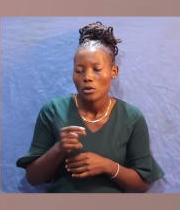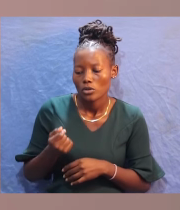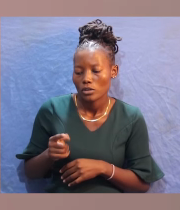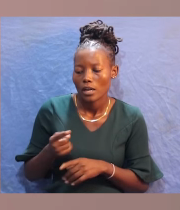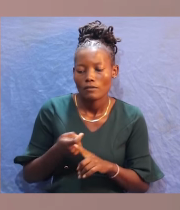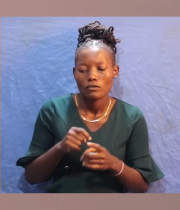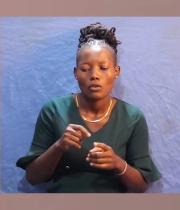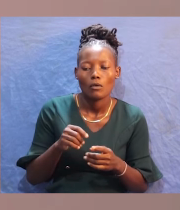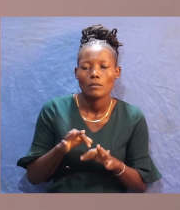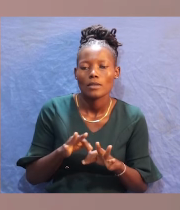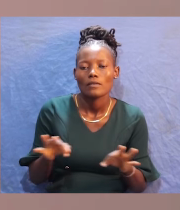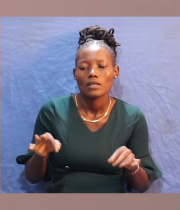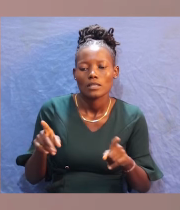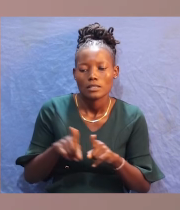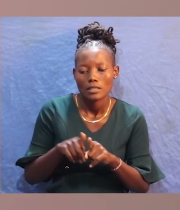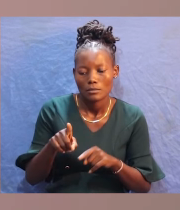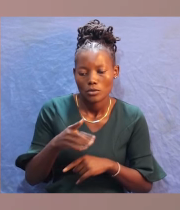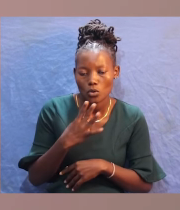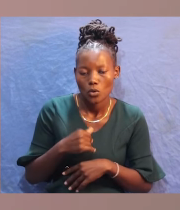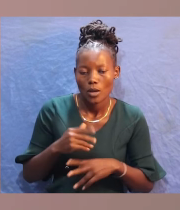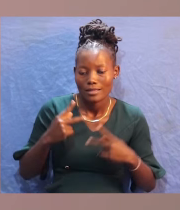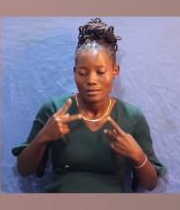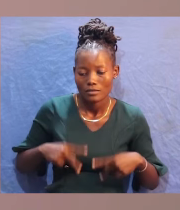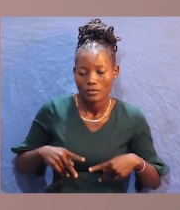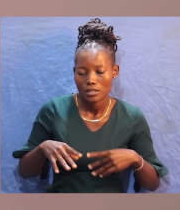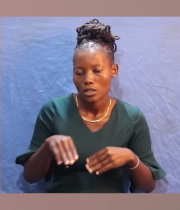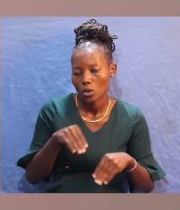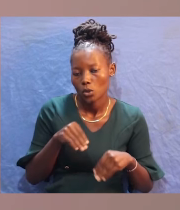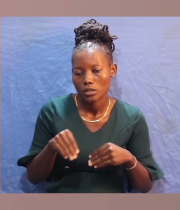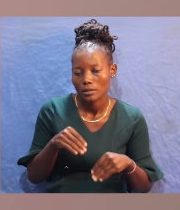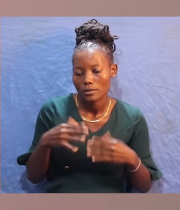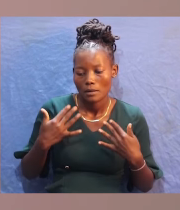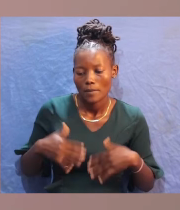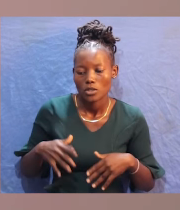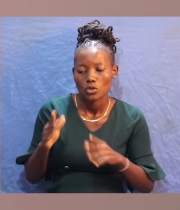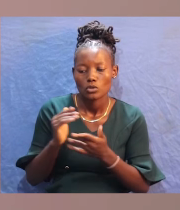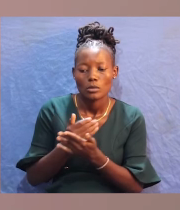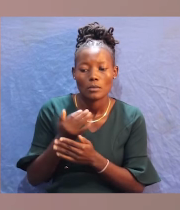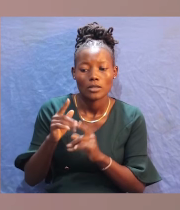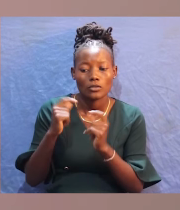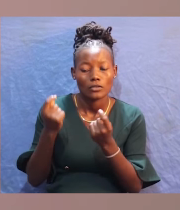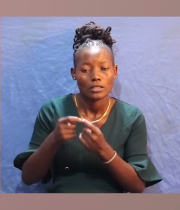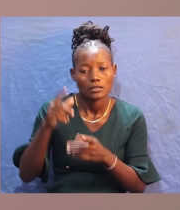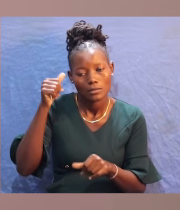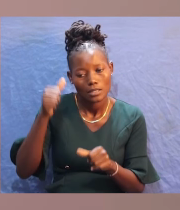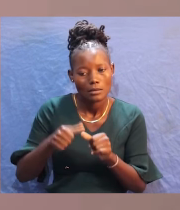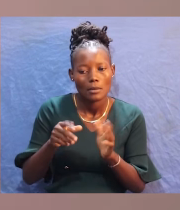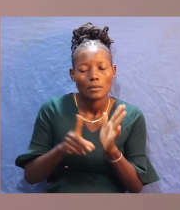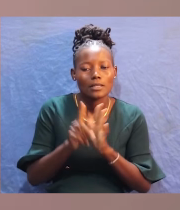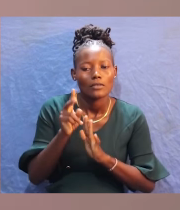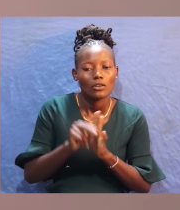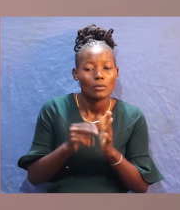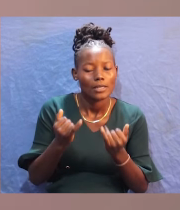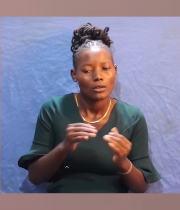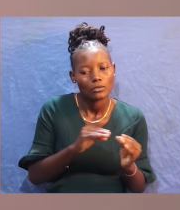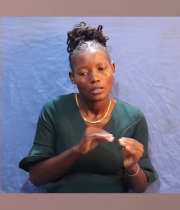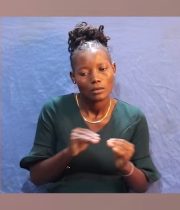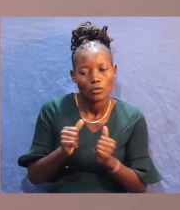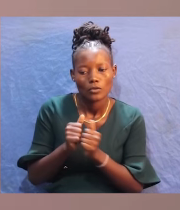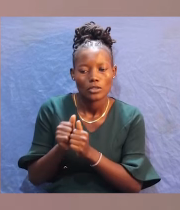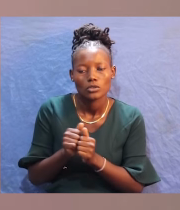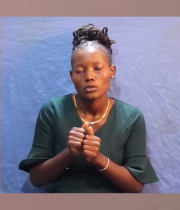want this physical person to be part of the team. Remember, because it's development, so they are growing together. So how do you handle